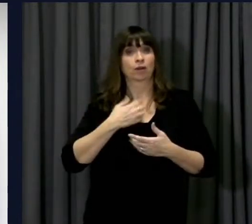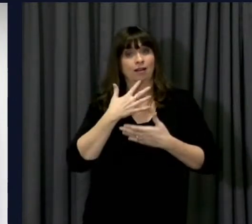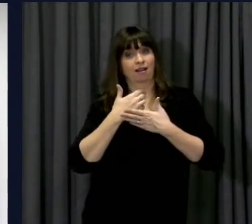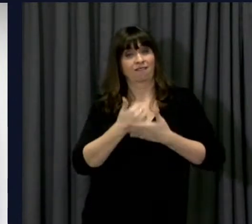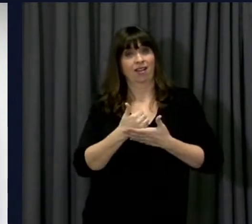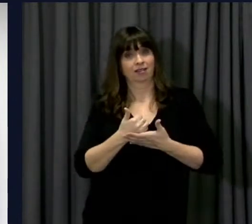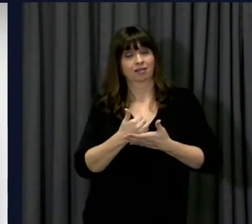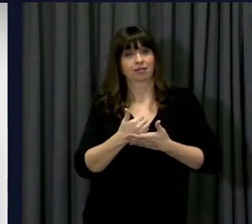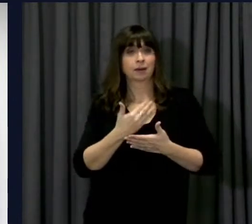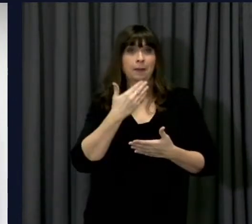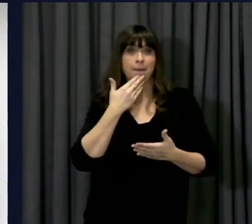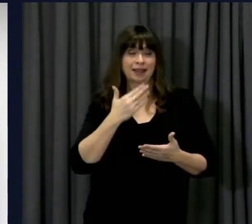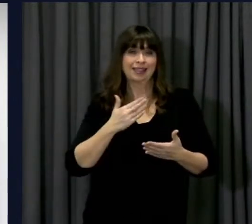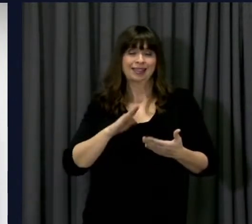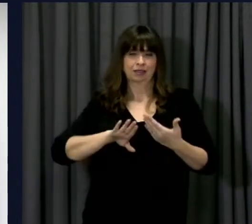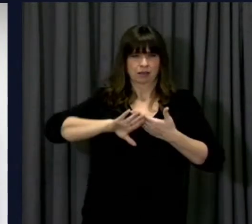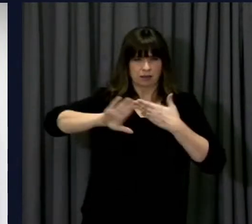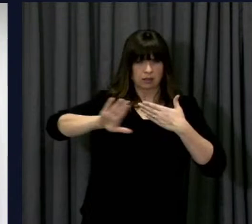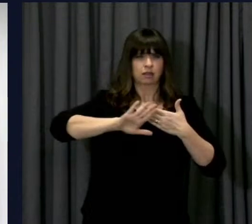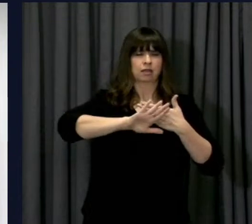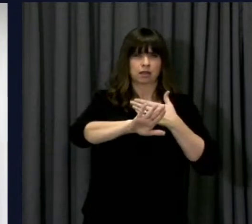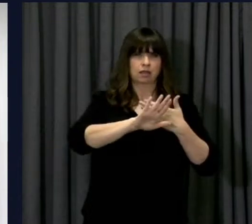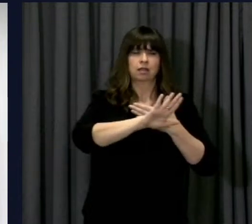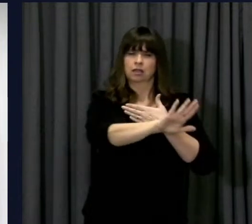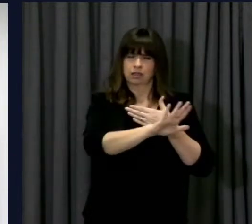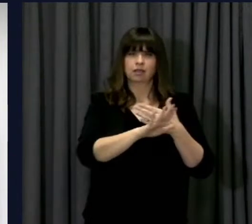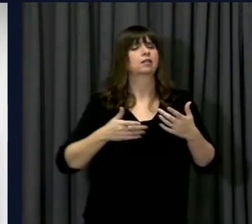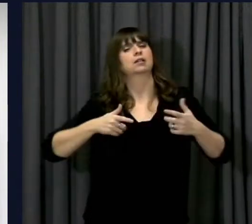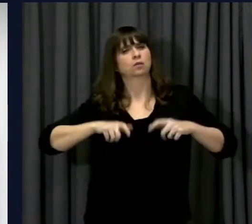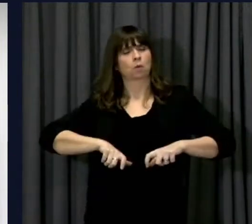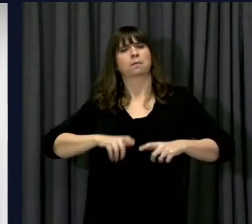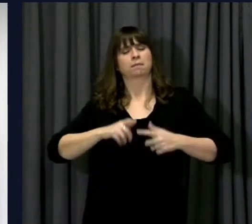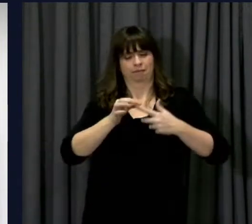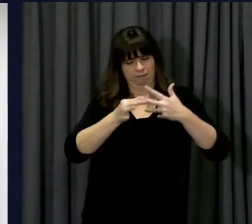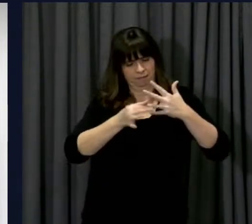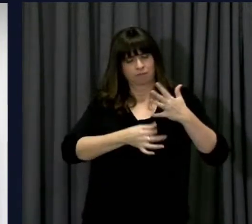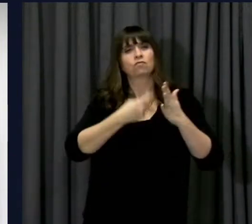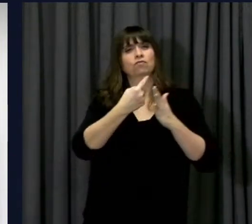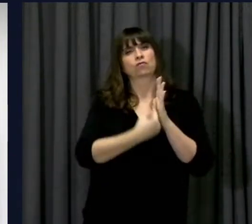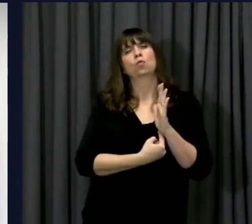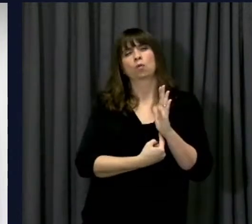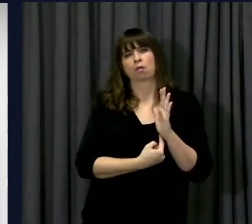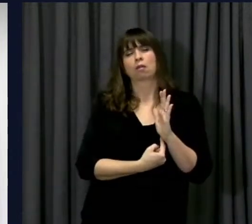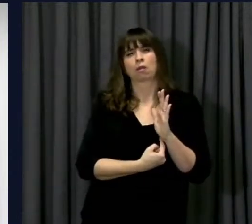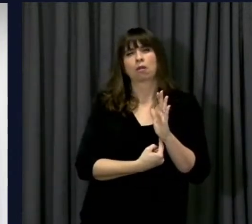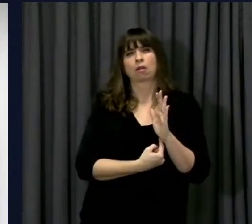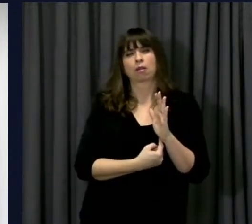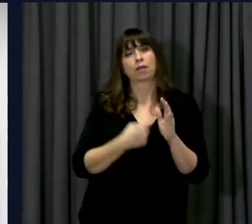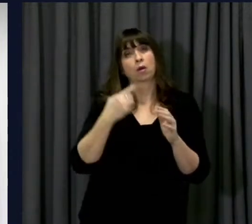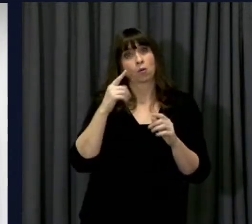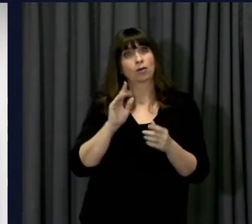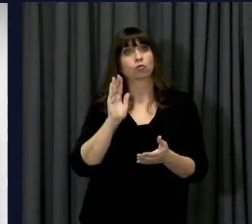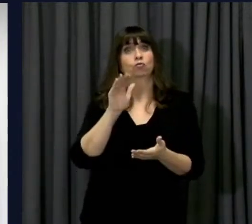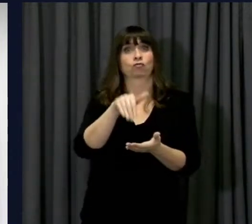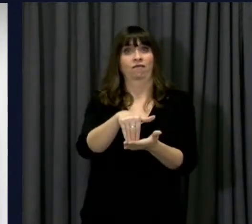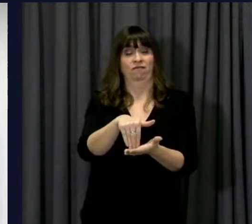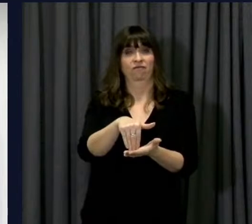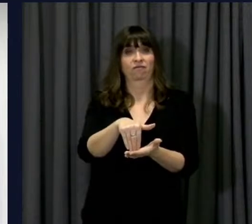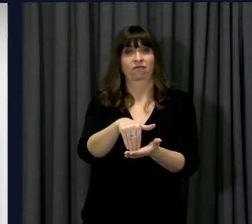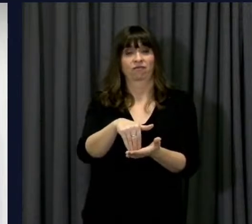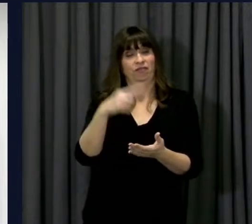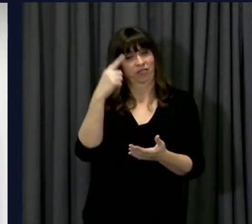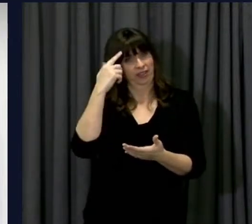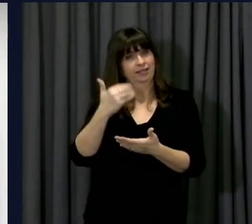about reducing contact with people and about taking all necessary precautions in getting to and from centres.